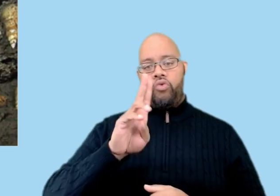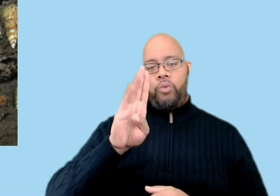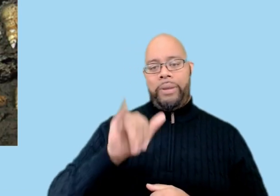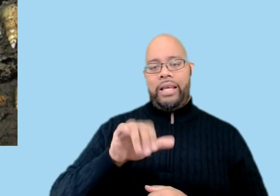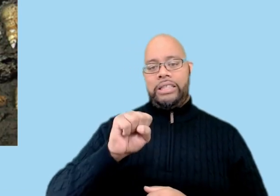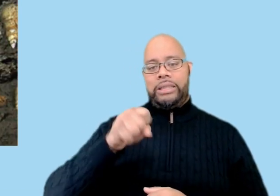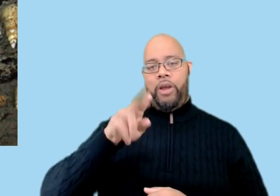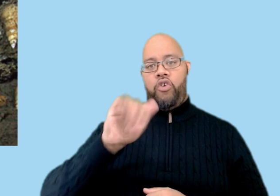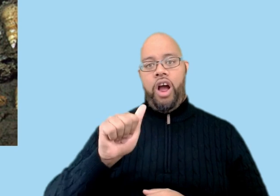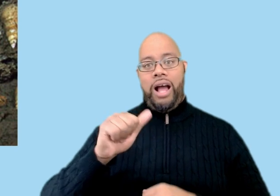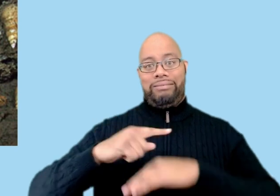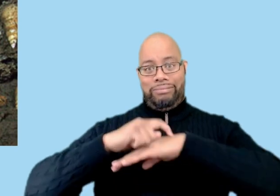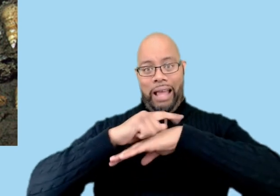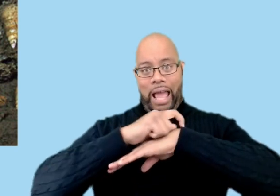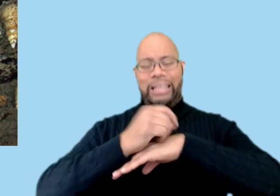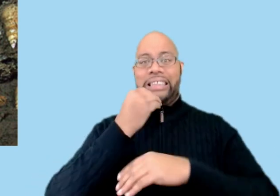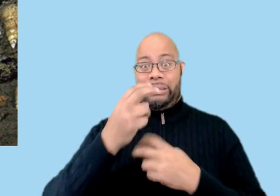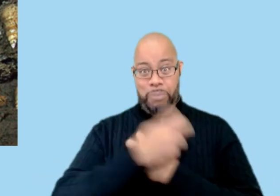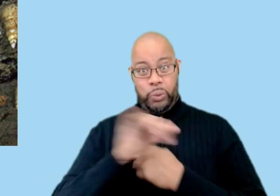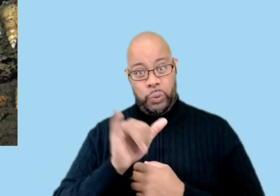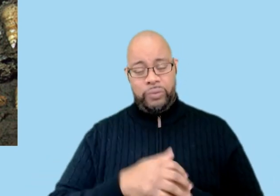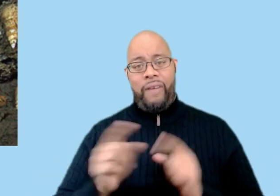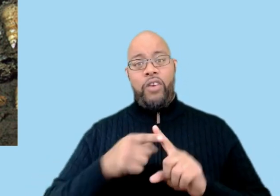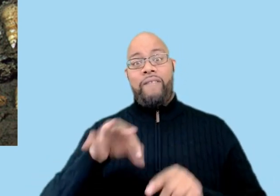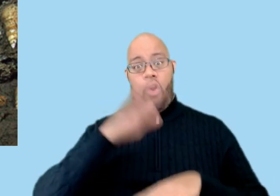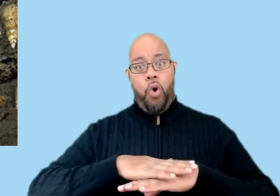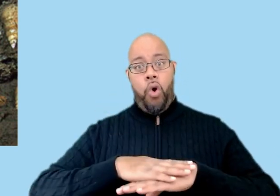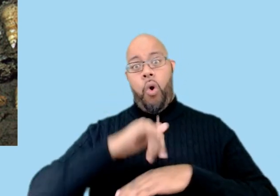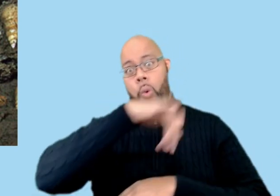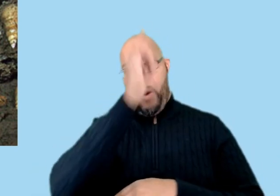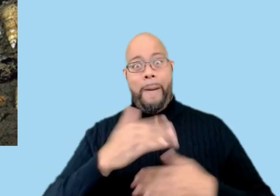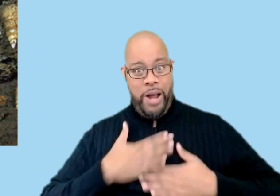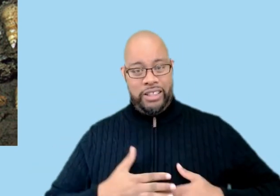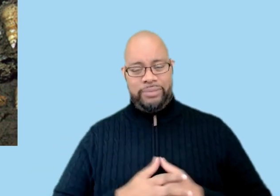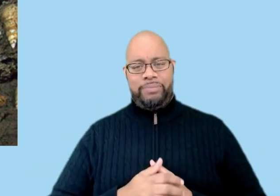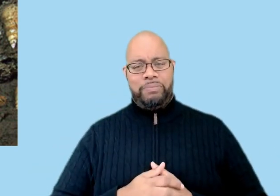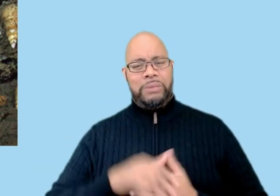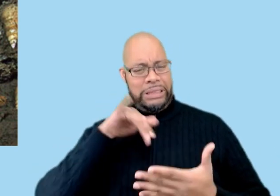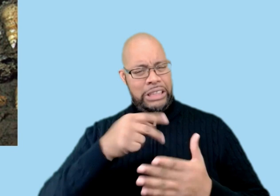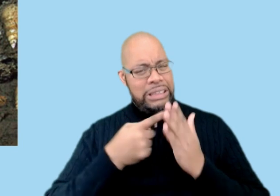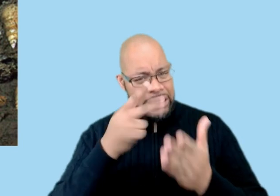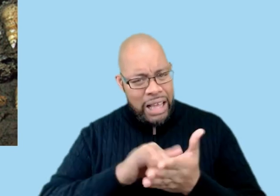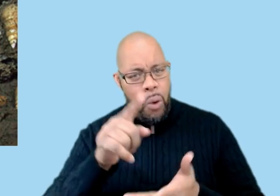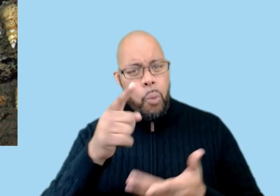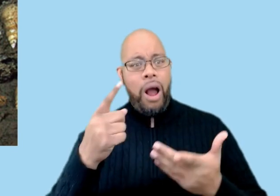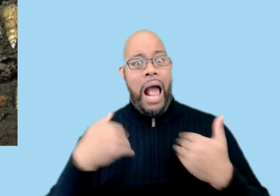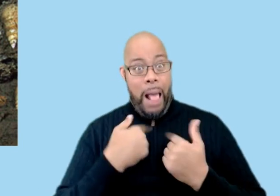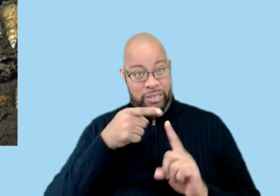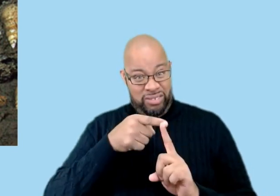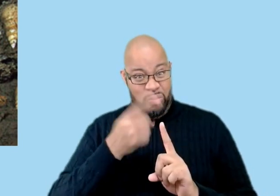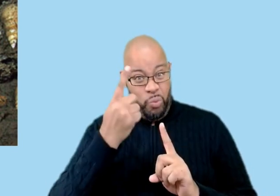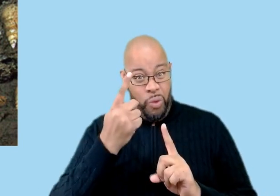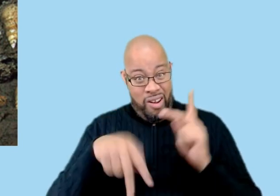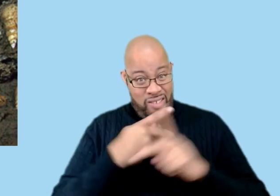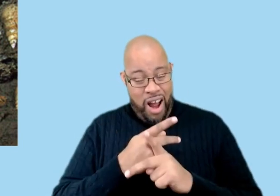The ruby spear snail, also known as the bone-eating snail, was first discovered on a whale fall. Studies have shown that one species of the